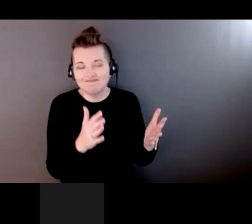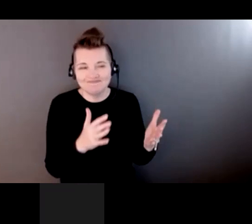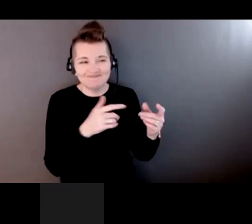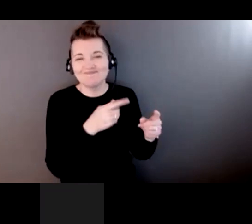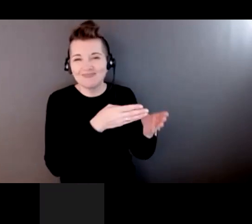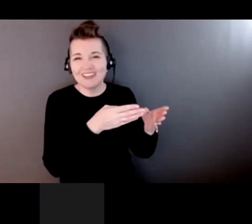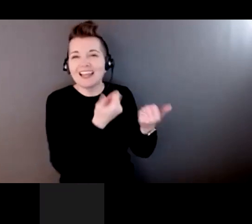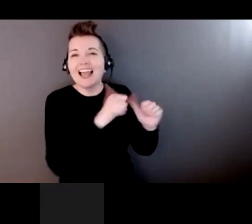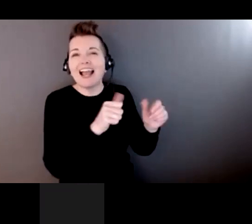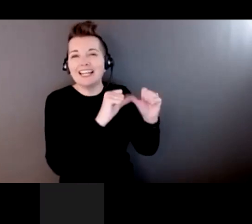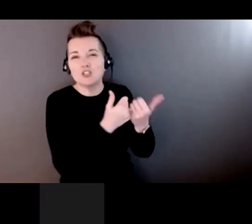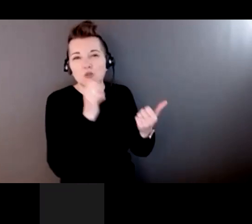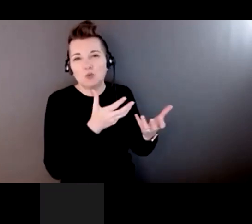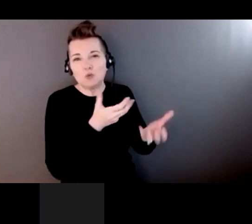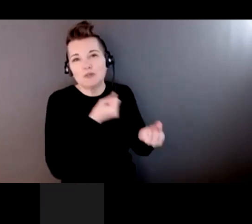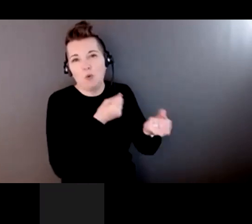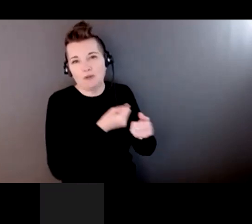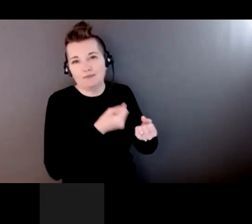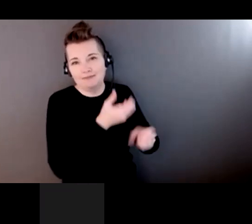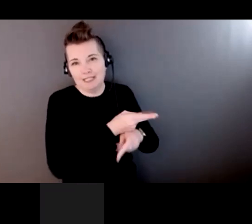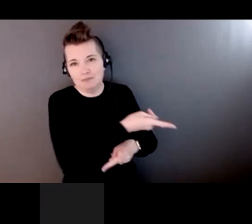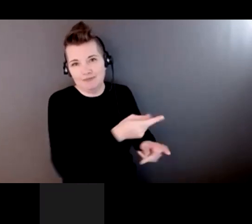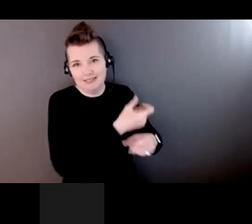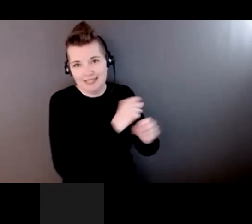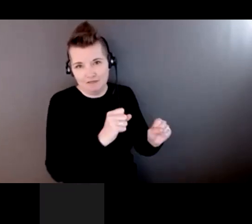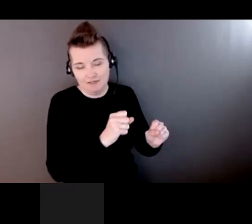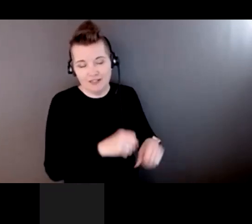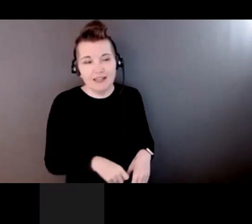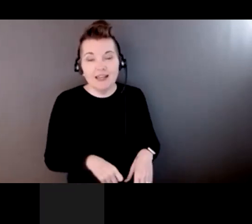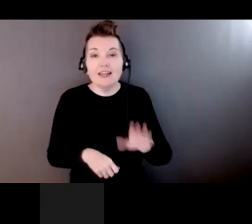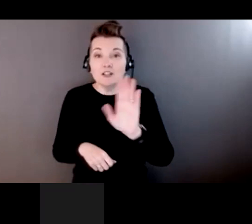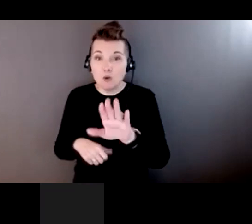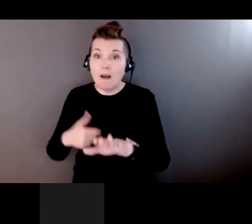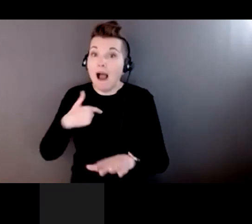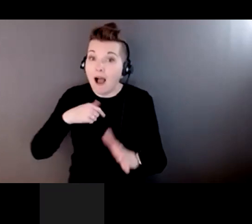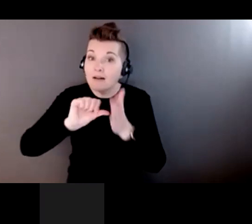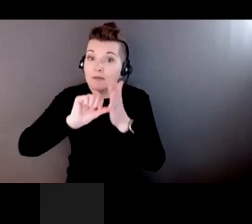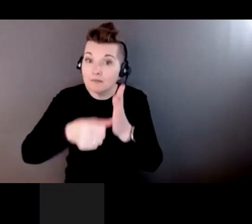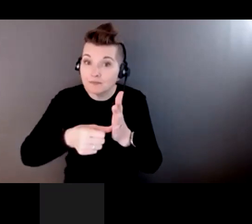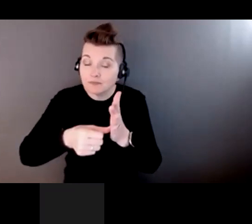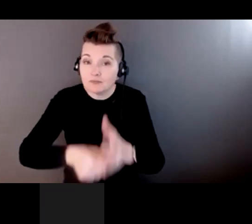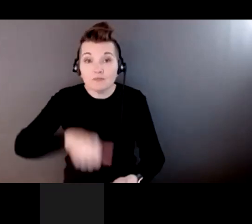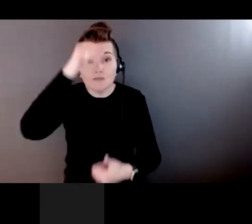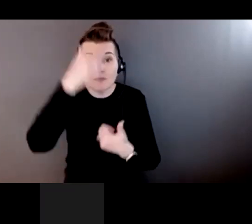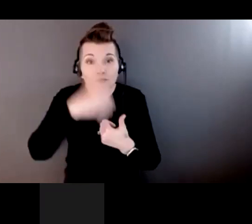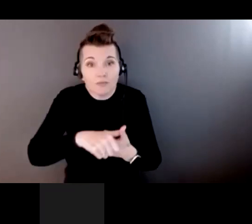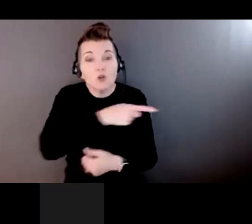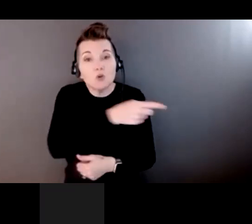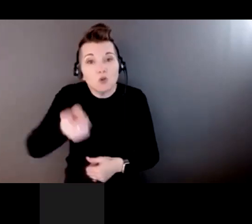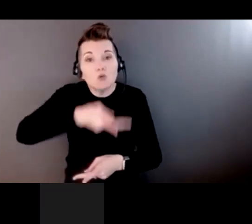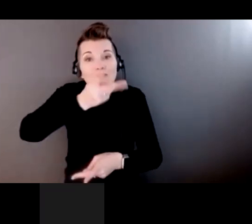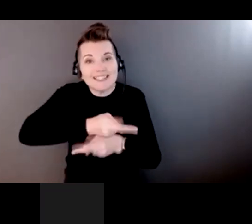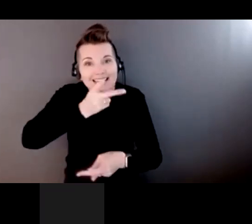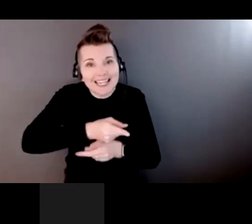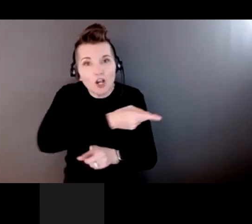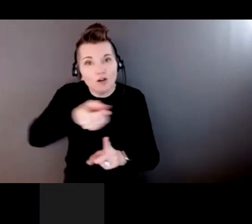Remember, when you are on an aircraft, one of the announcements they say is when the oxygen mask comes down, if you're traveling with an older person or